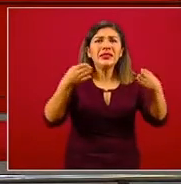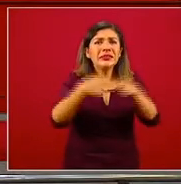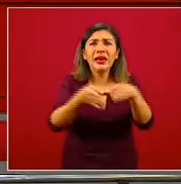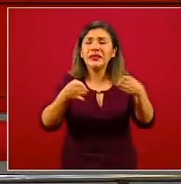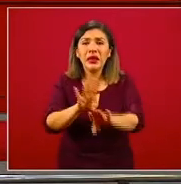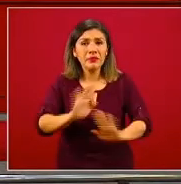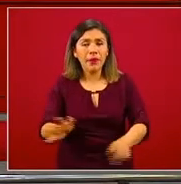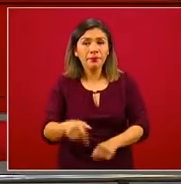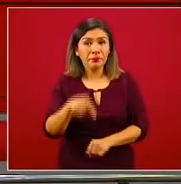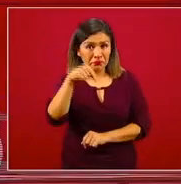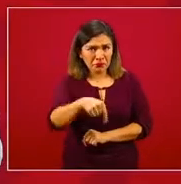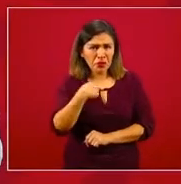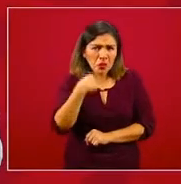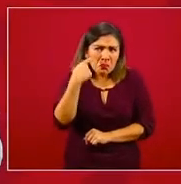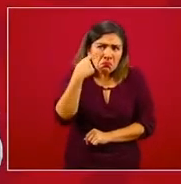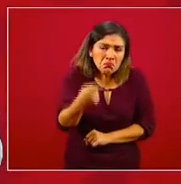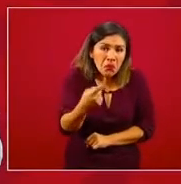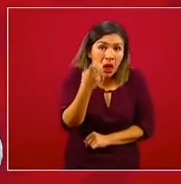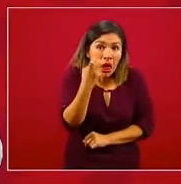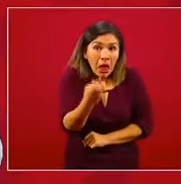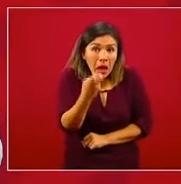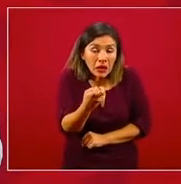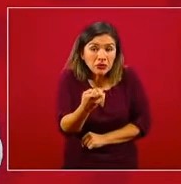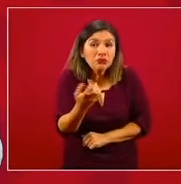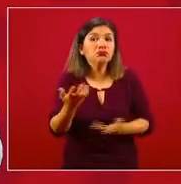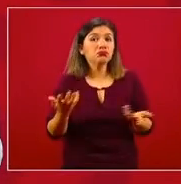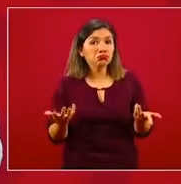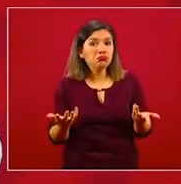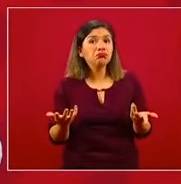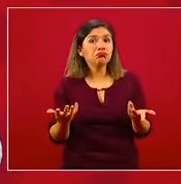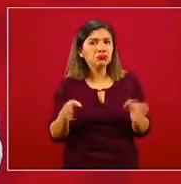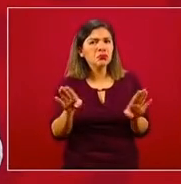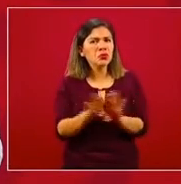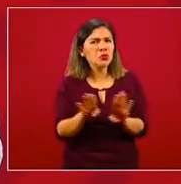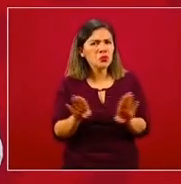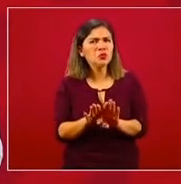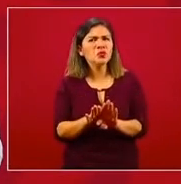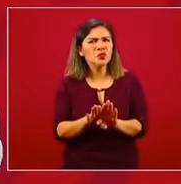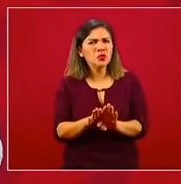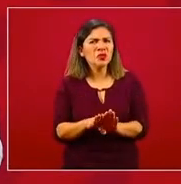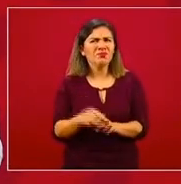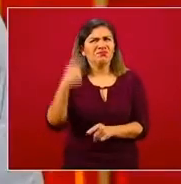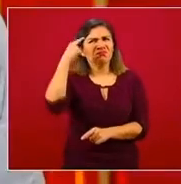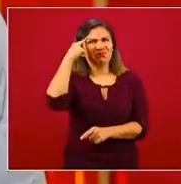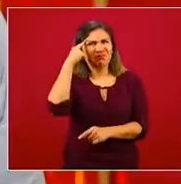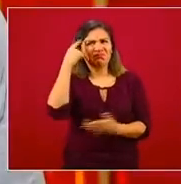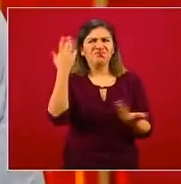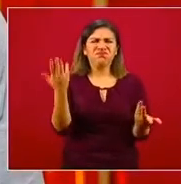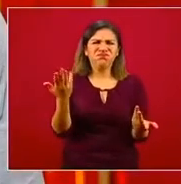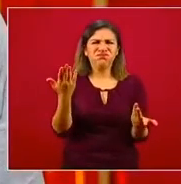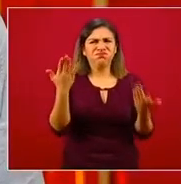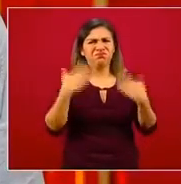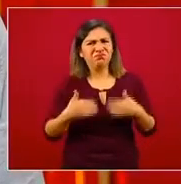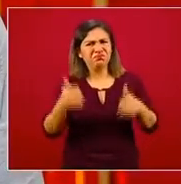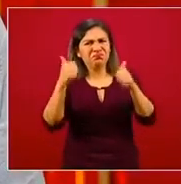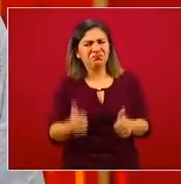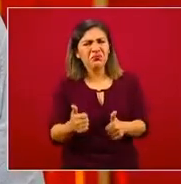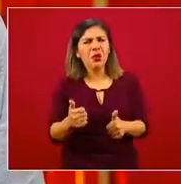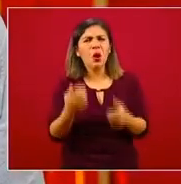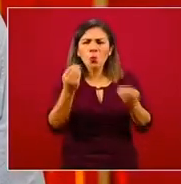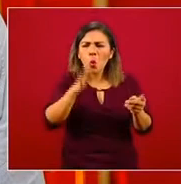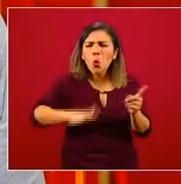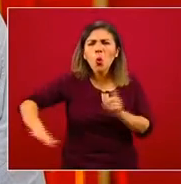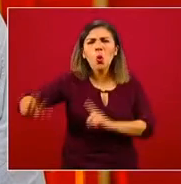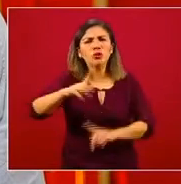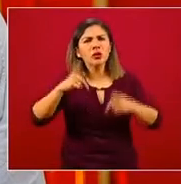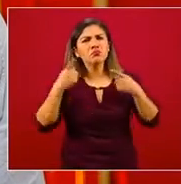the first confirmed case, and people were pressing, you need to close, so on and so forth. And there's been